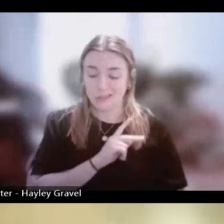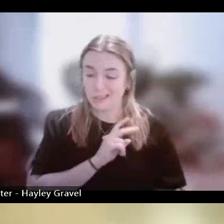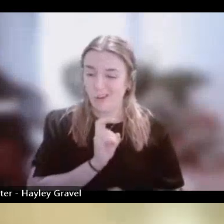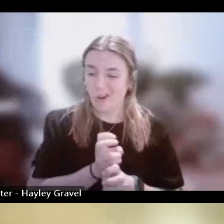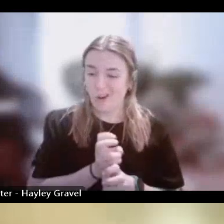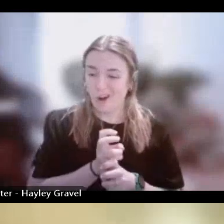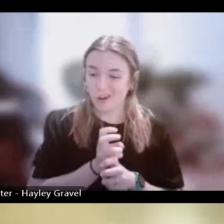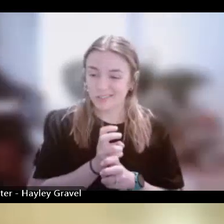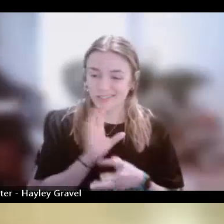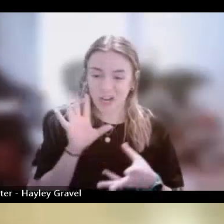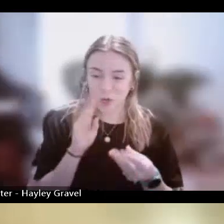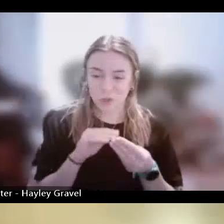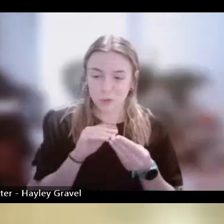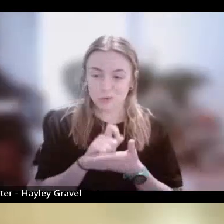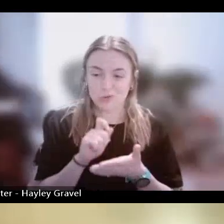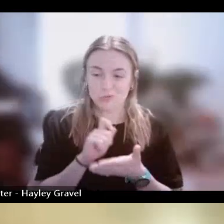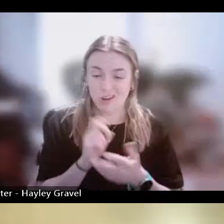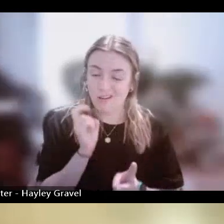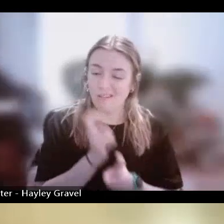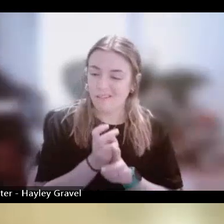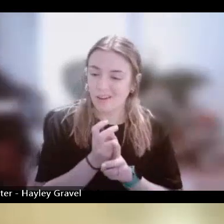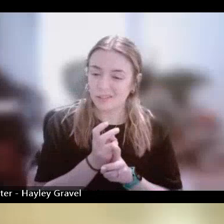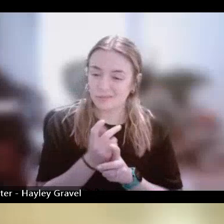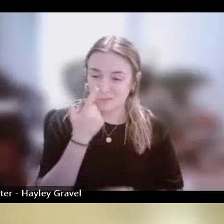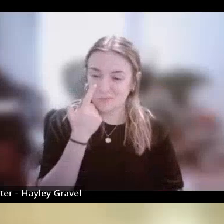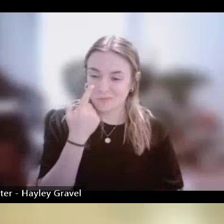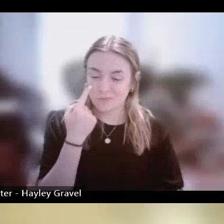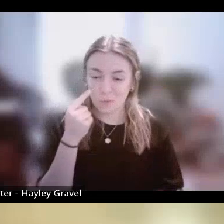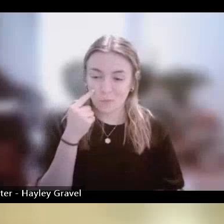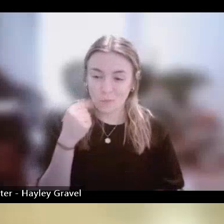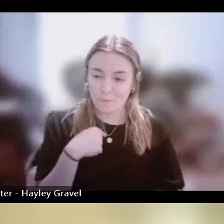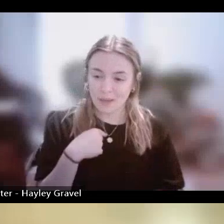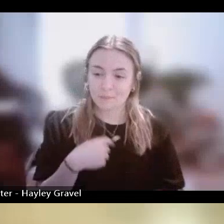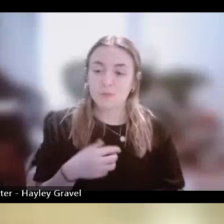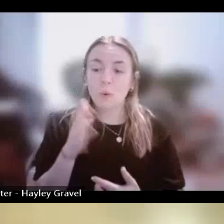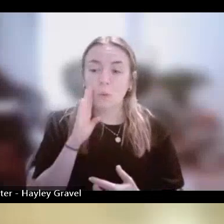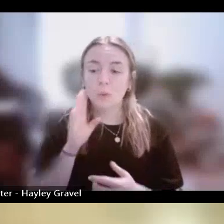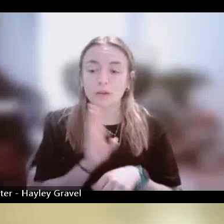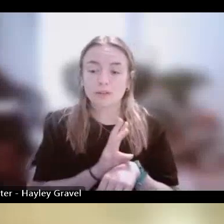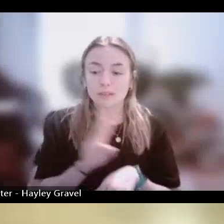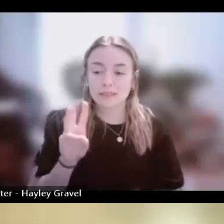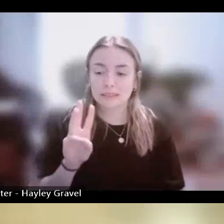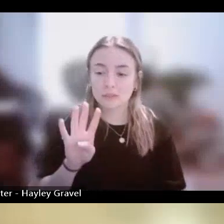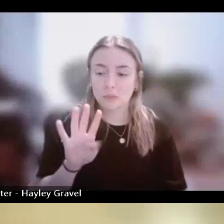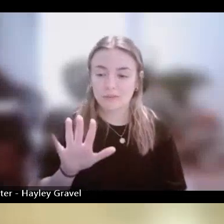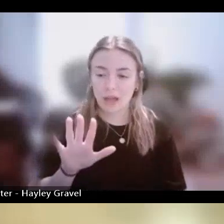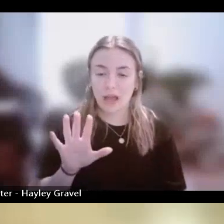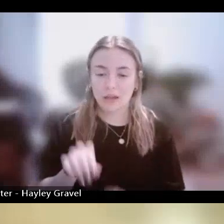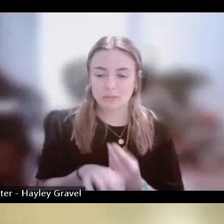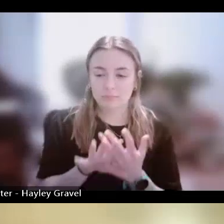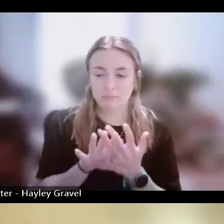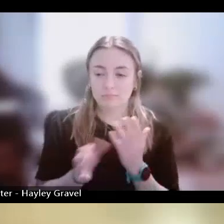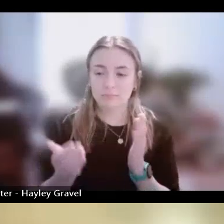my big paper, my dissertation. So 5:49. We'll come back at 6:45. I'll be here at my